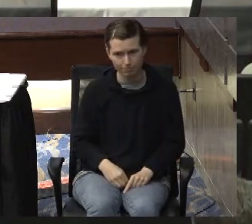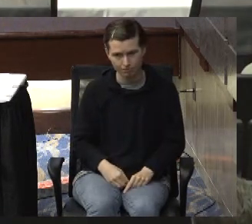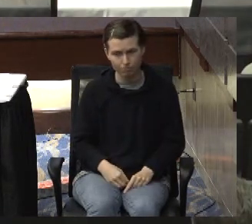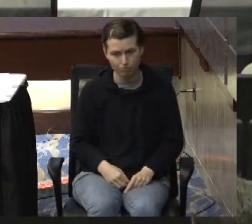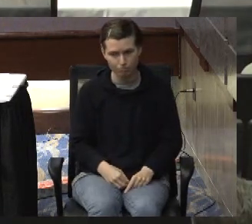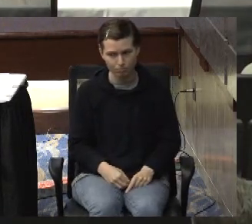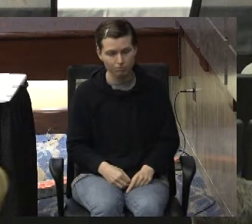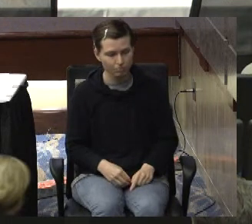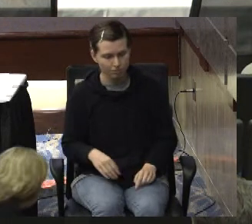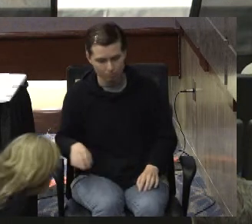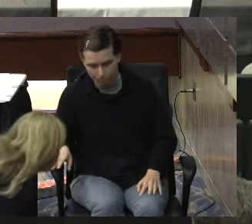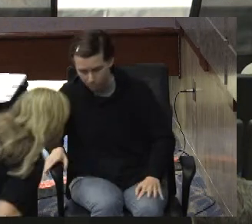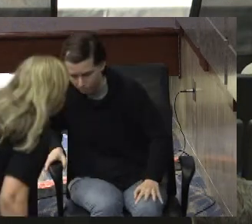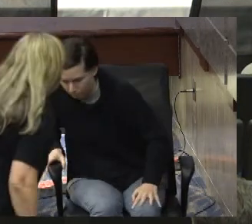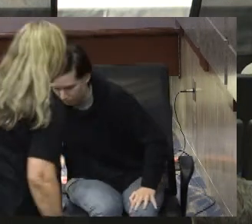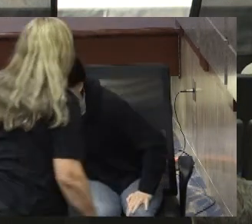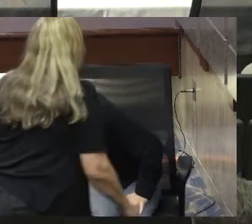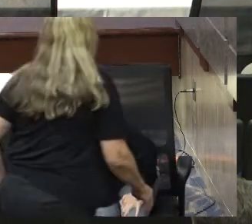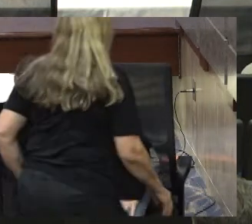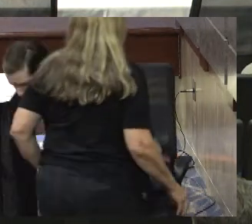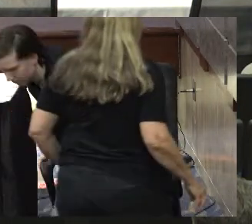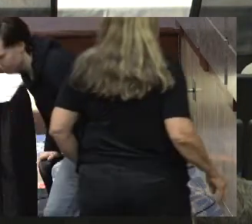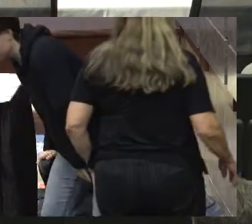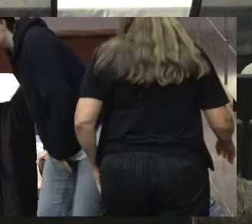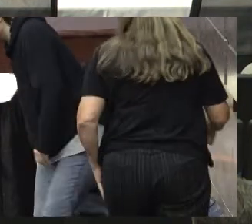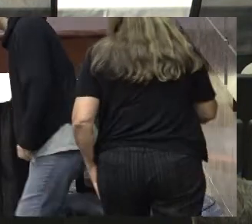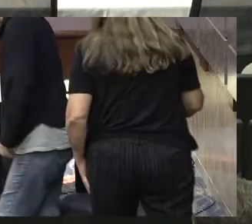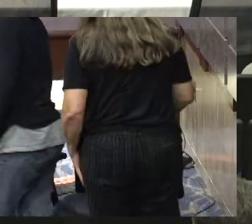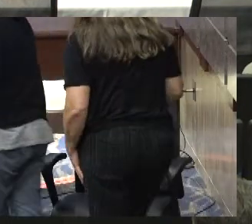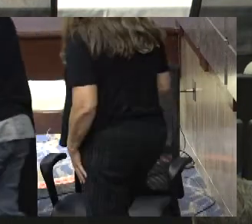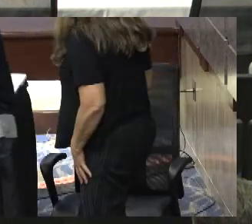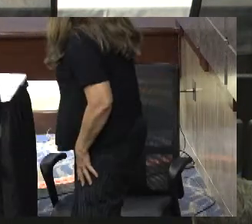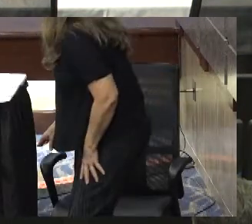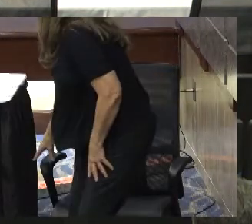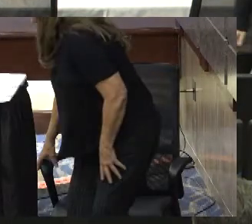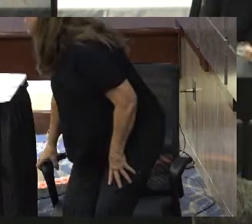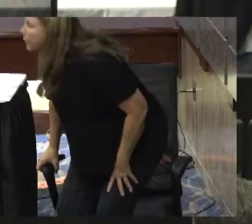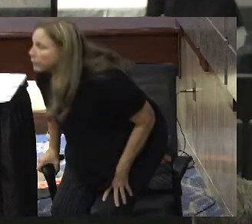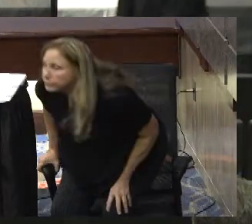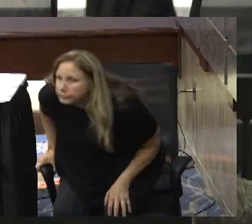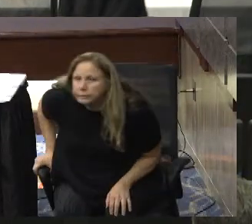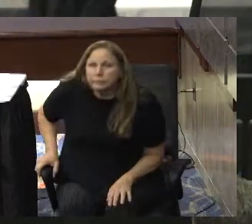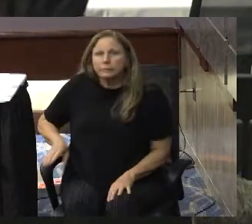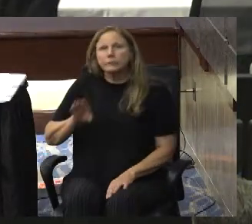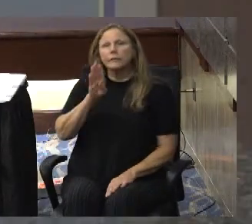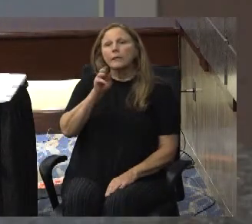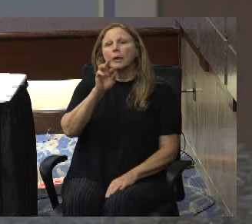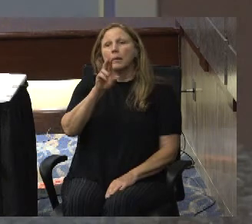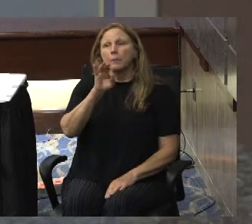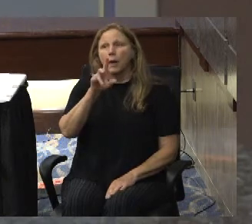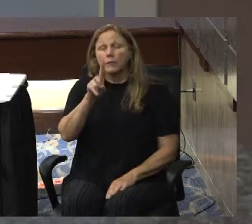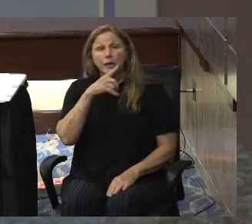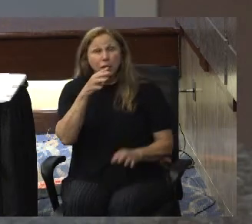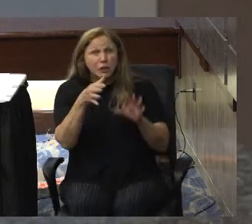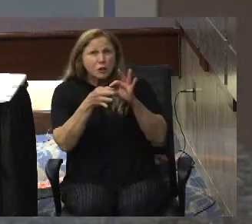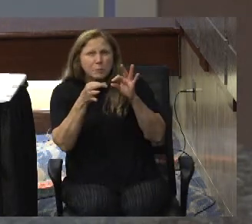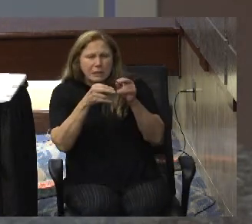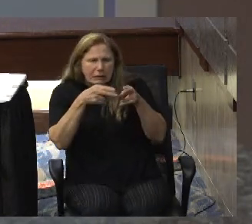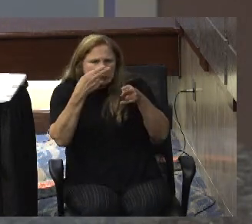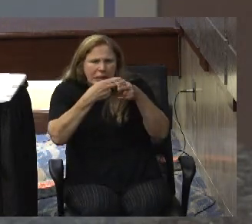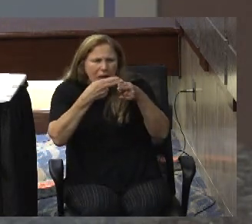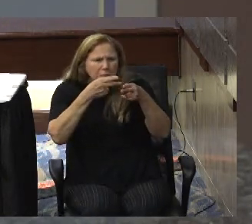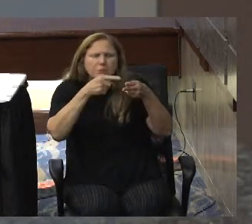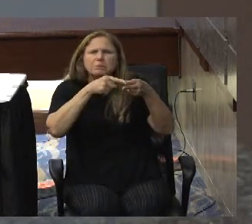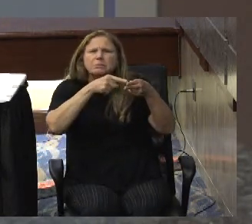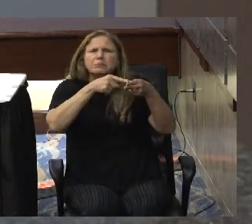I do have one question for Ms. Porter. Did you send you mentioned some brands